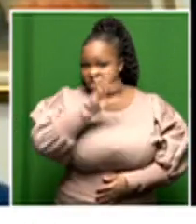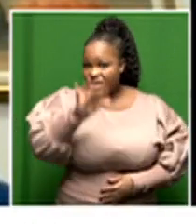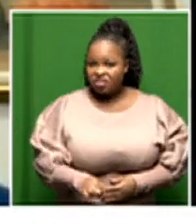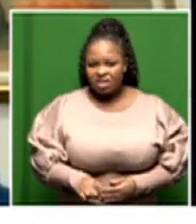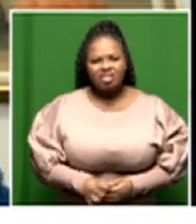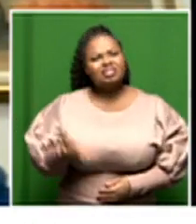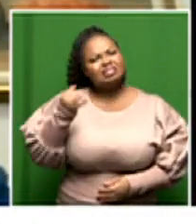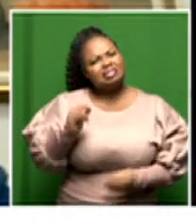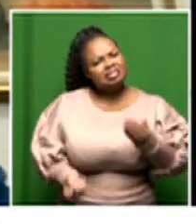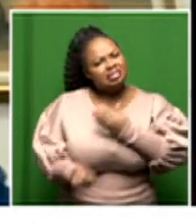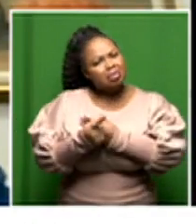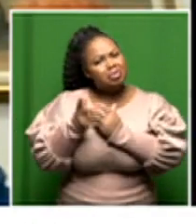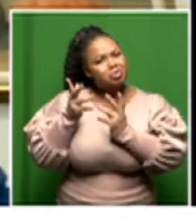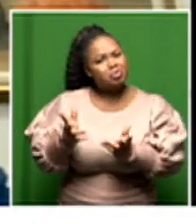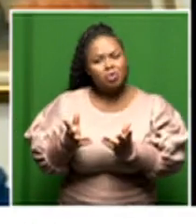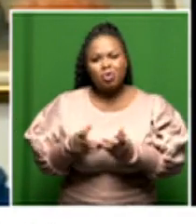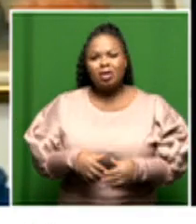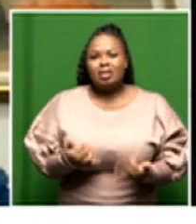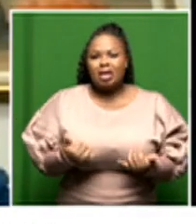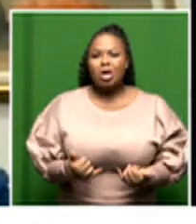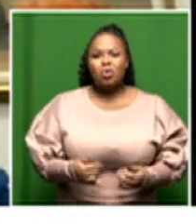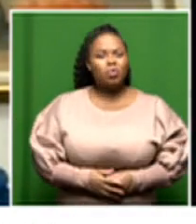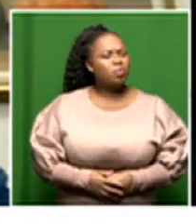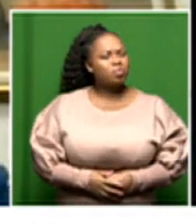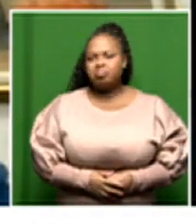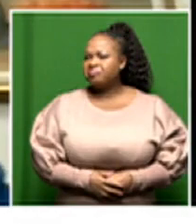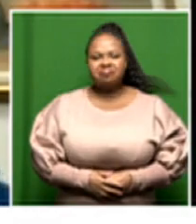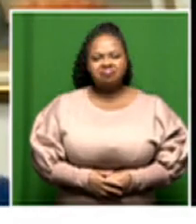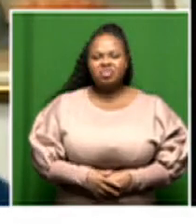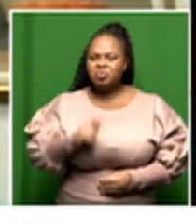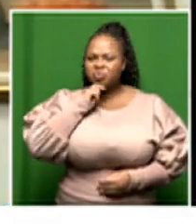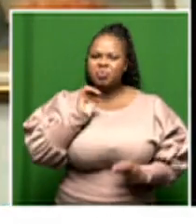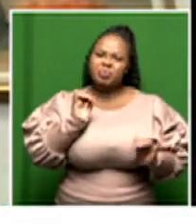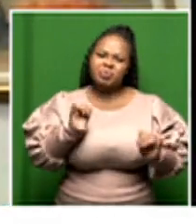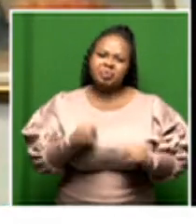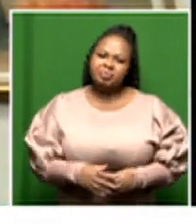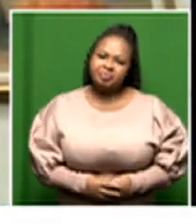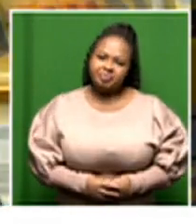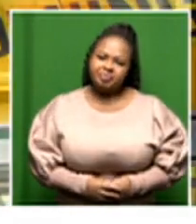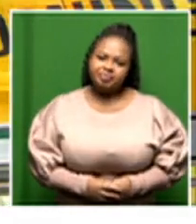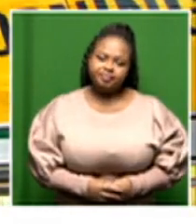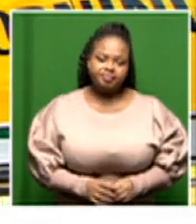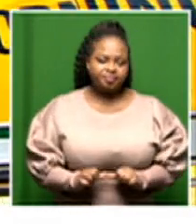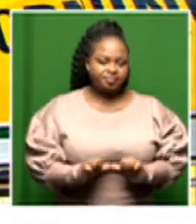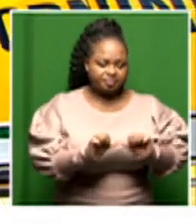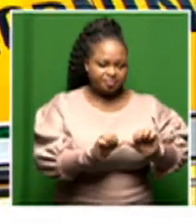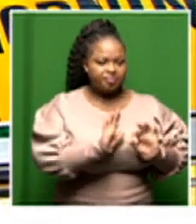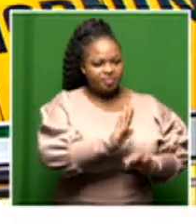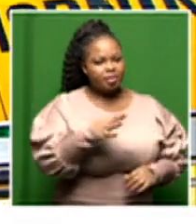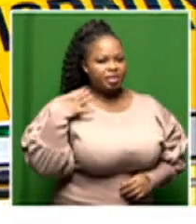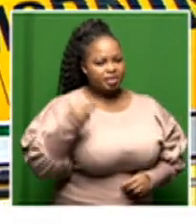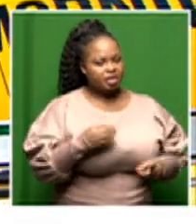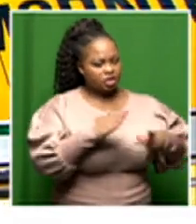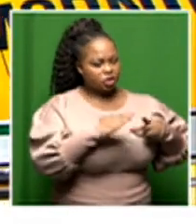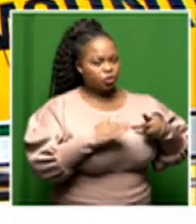still be happening in the 21st century is just disgraceful. Minister, moving on to another issue, I've got